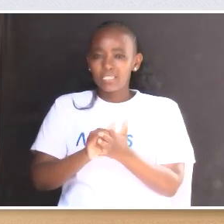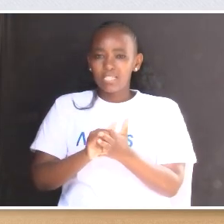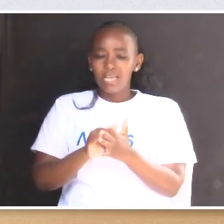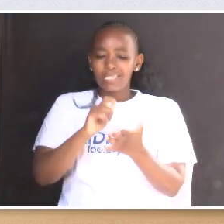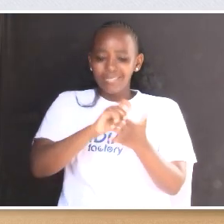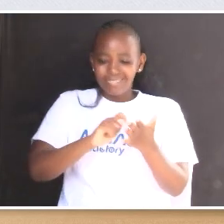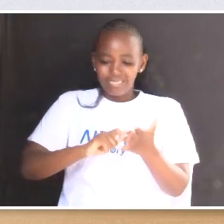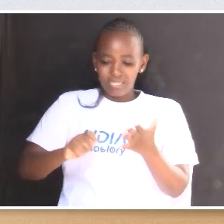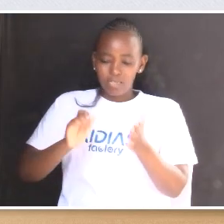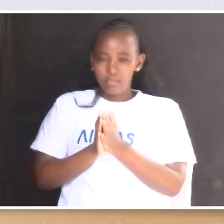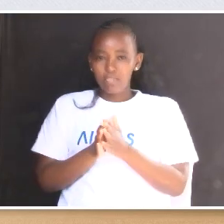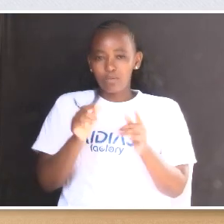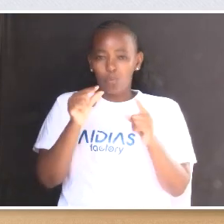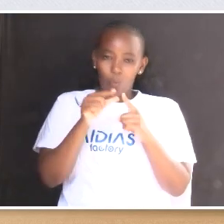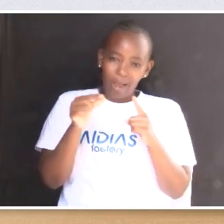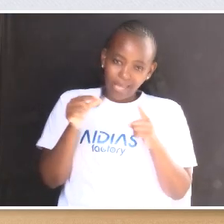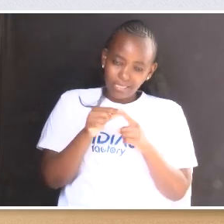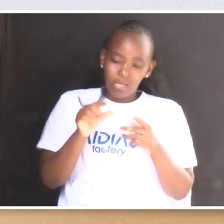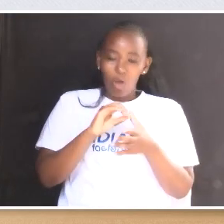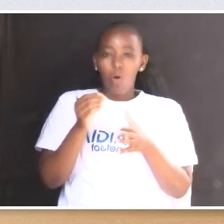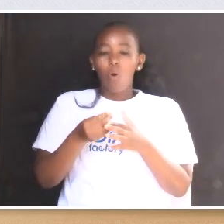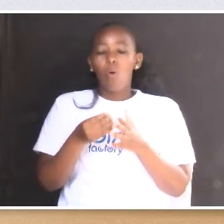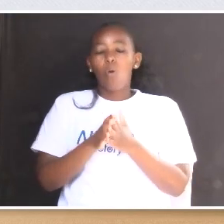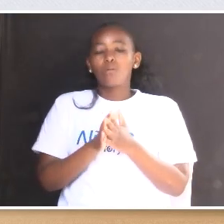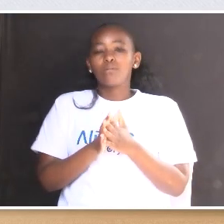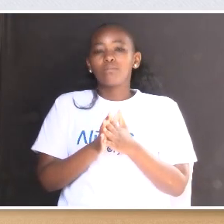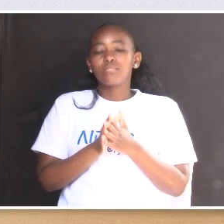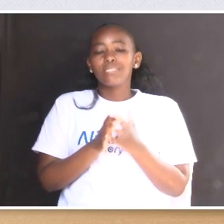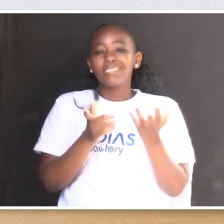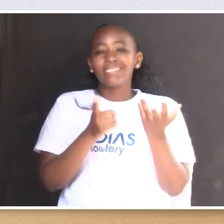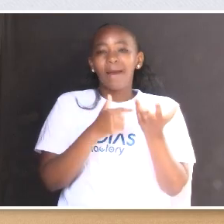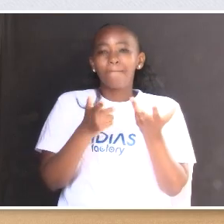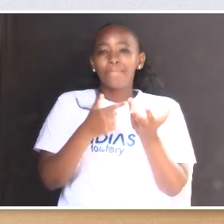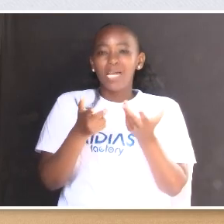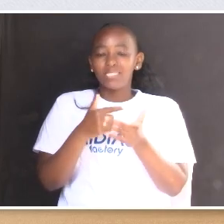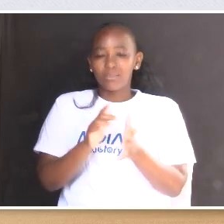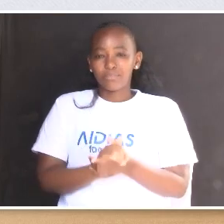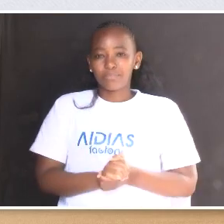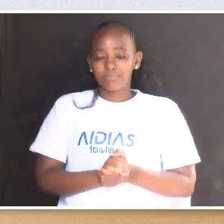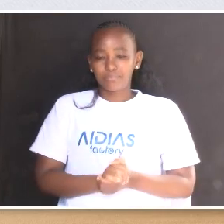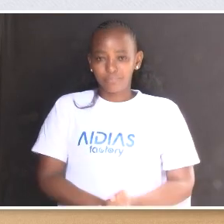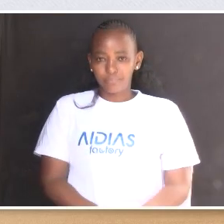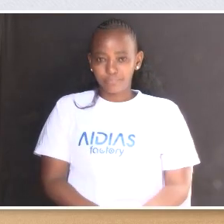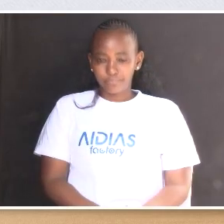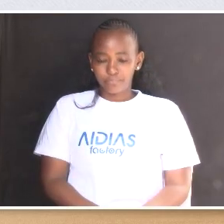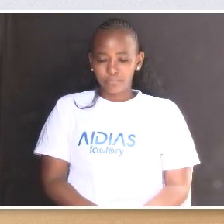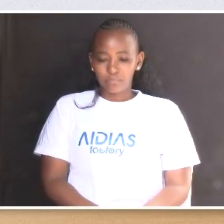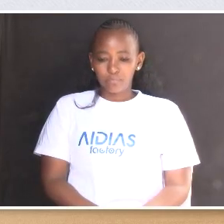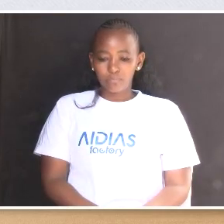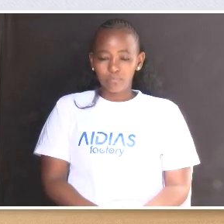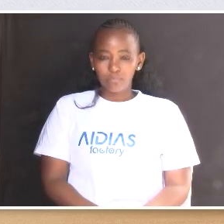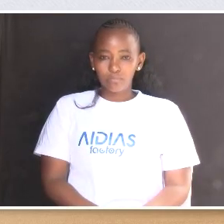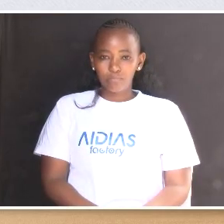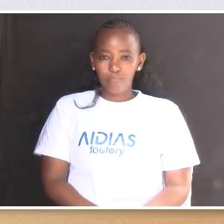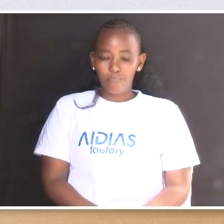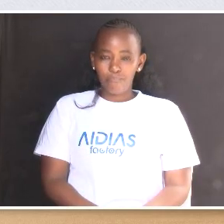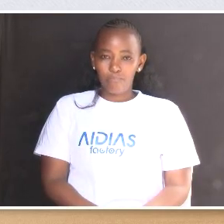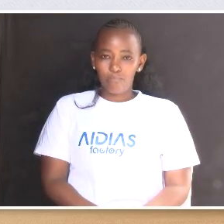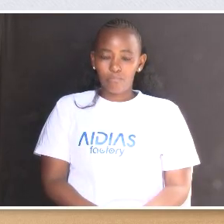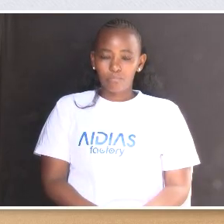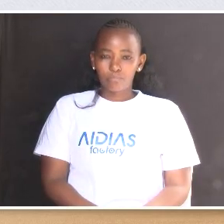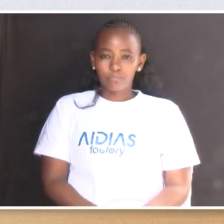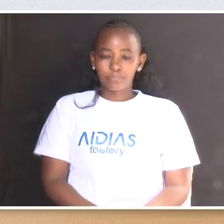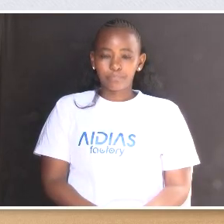written, either in words or in figures. Good, that is what we do in court. When you're passing before the judge, you